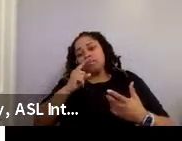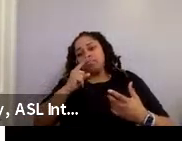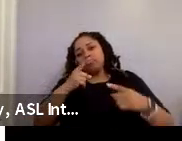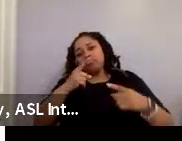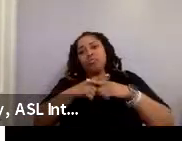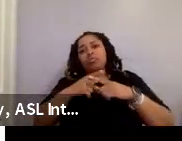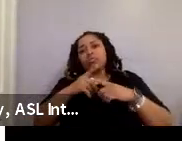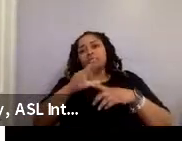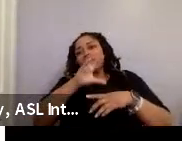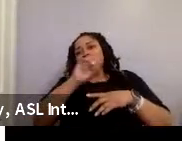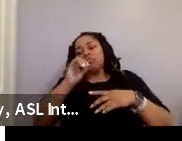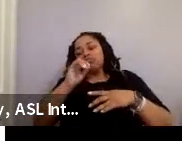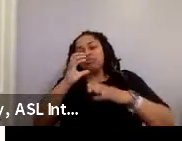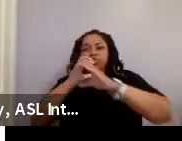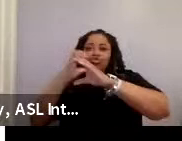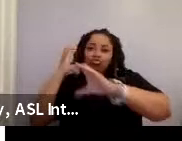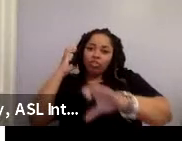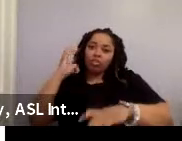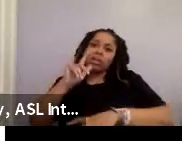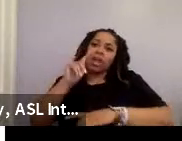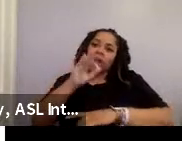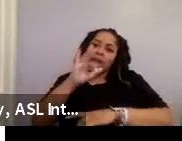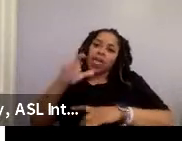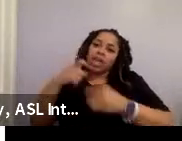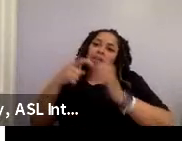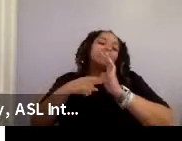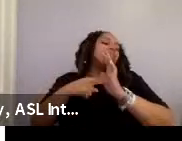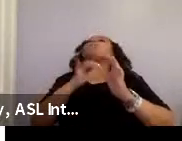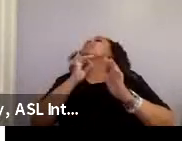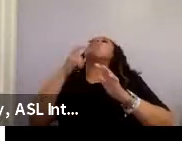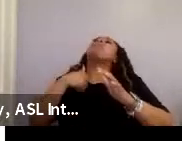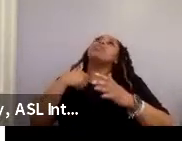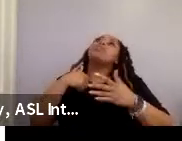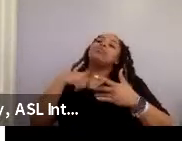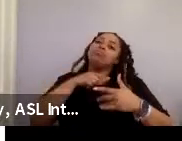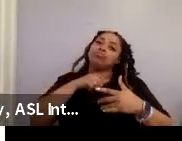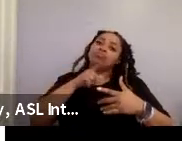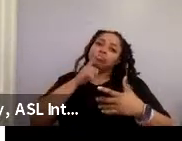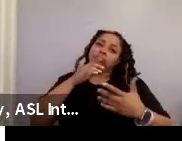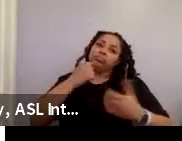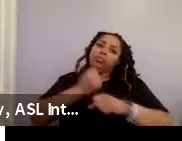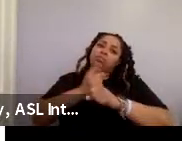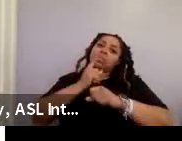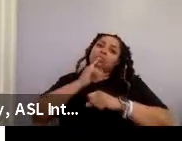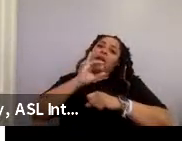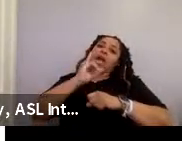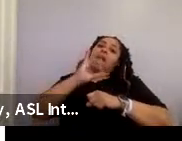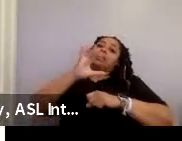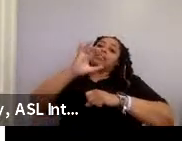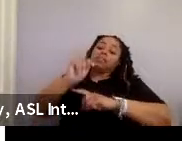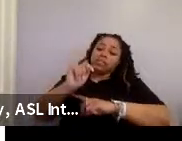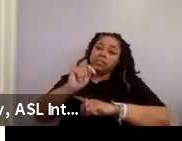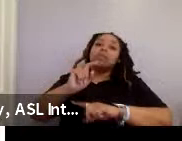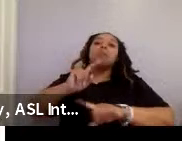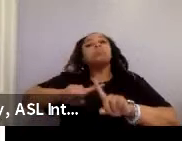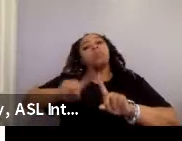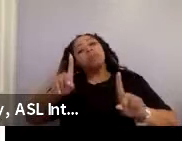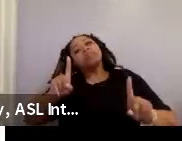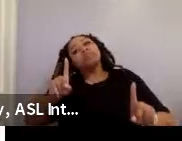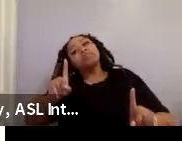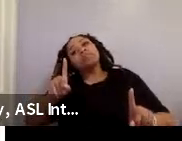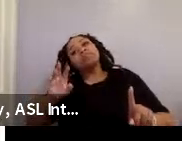cross-country trucks that Kathy gave the example of, but we don't regard them as being ICT. But again,